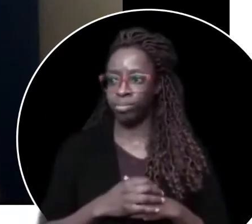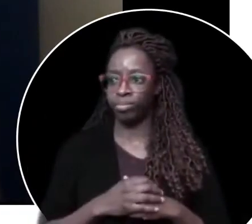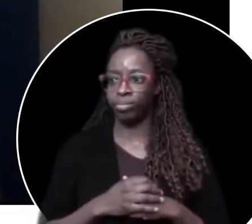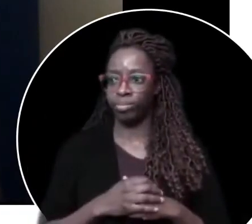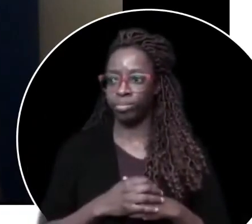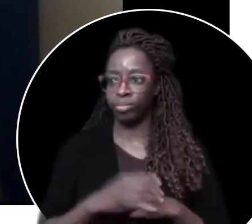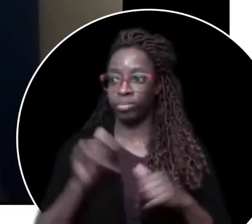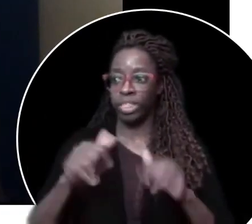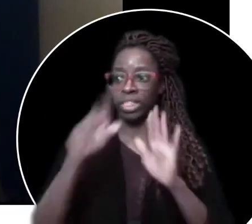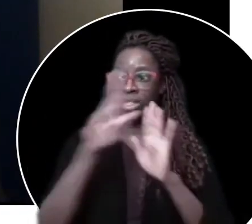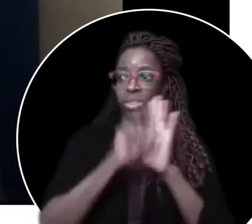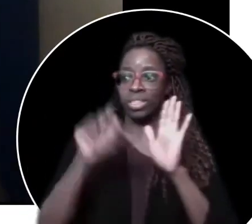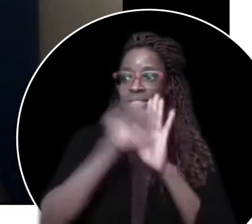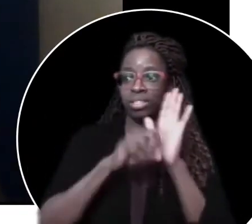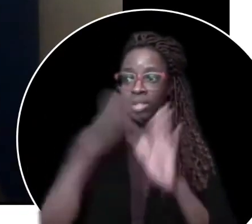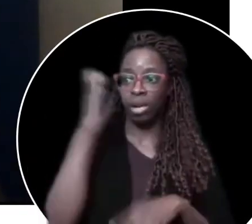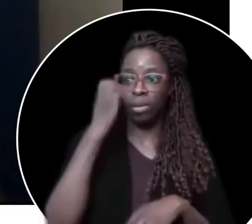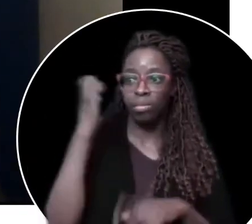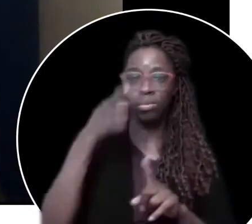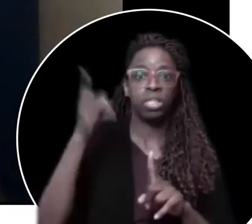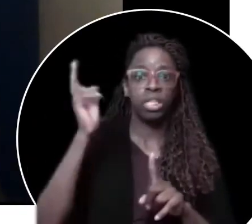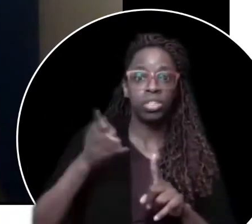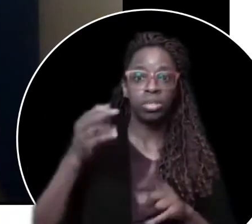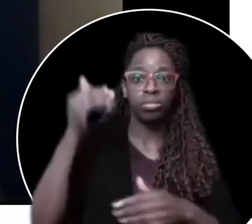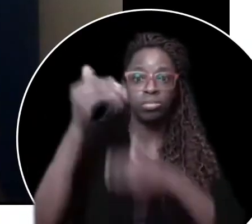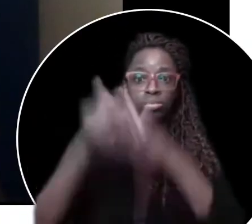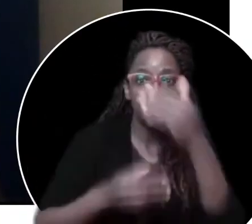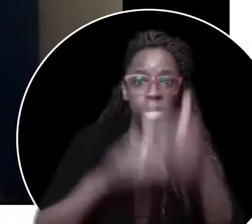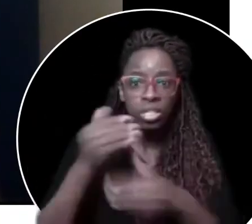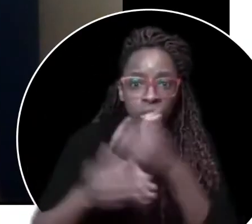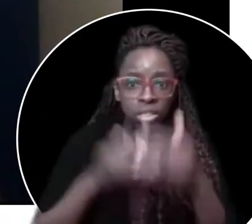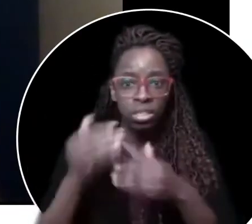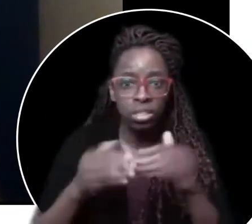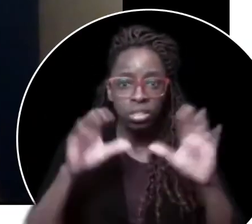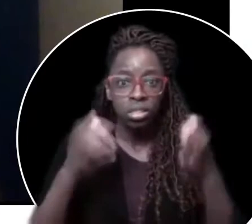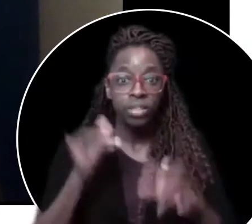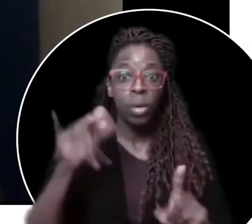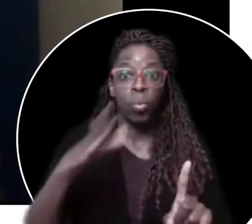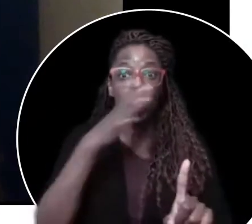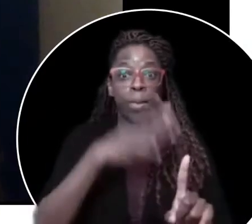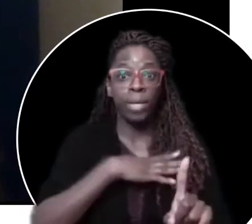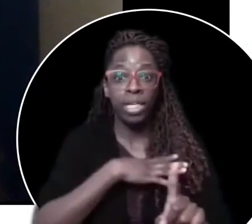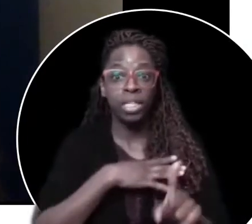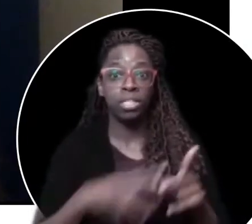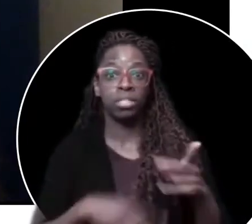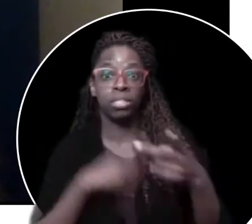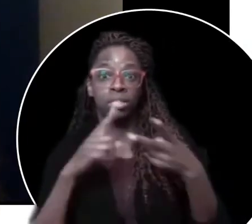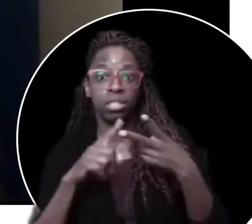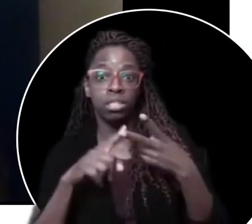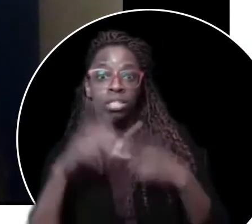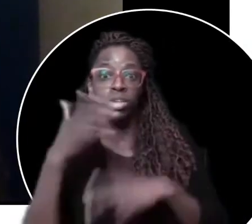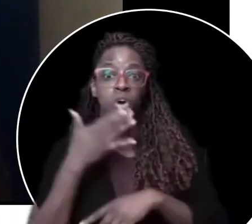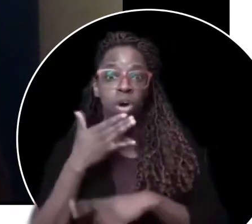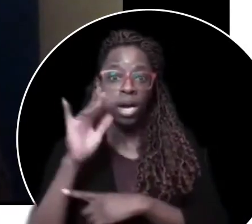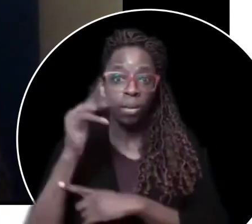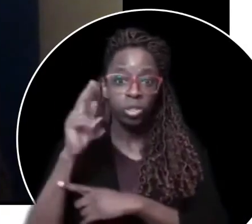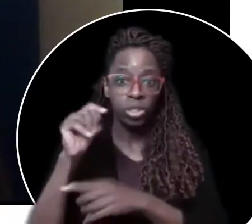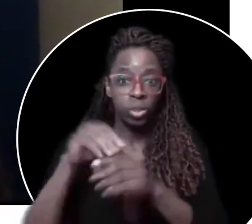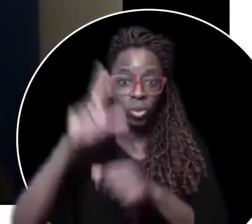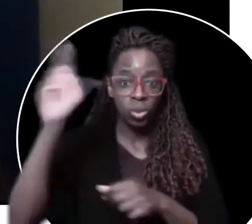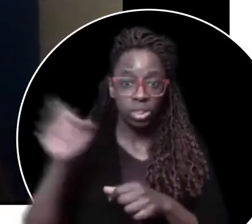as a scholar, the work that we must do within our institutions of learning must also decidedly be within the framework